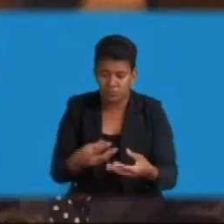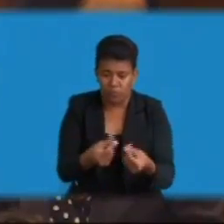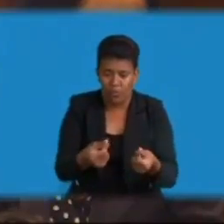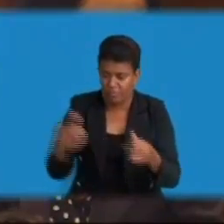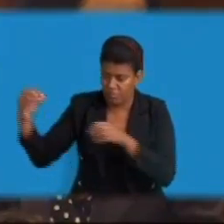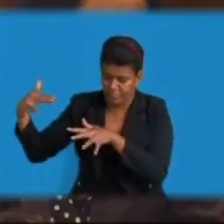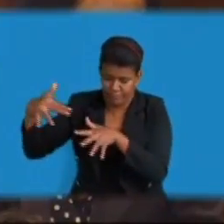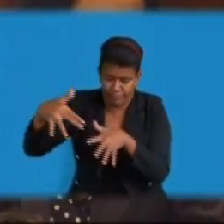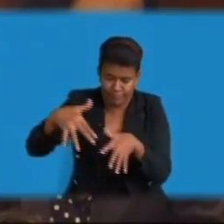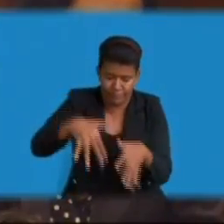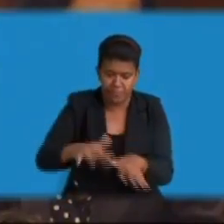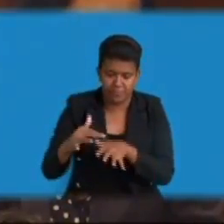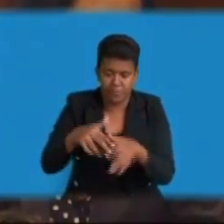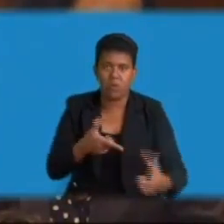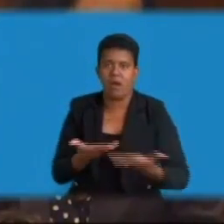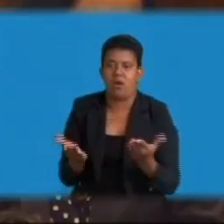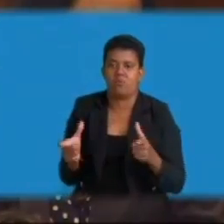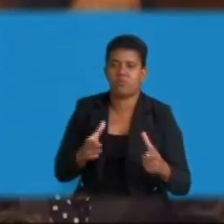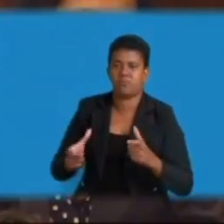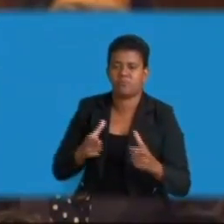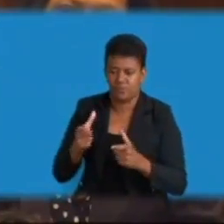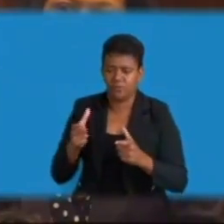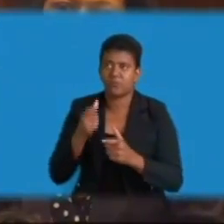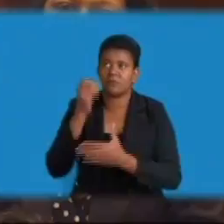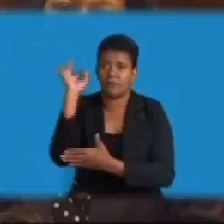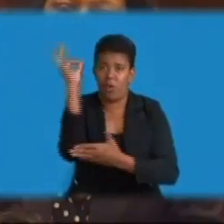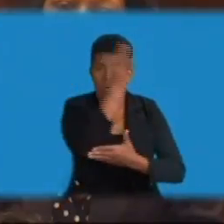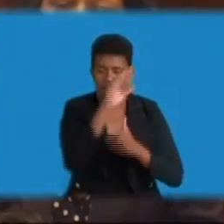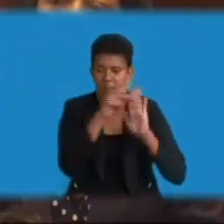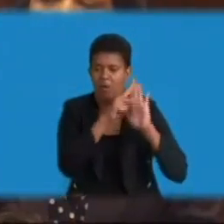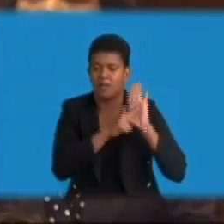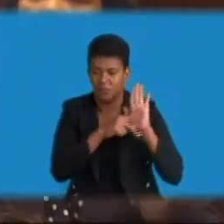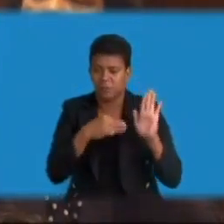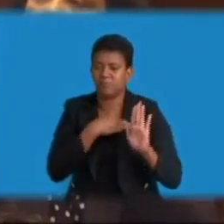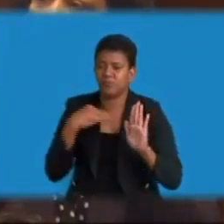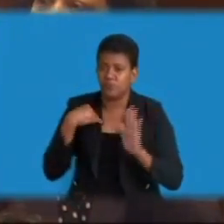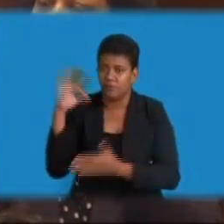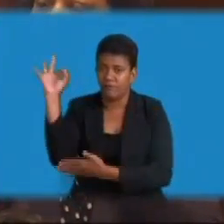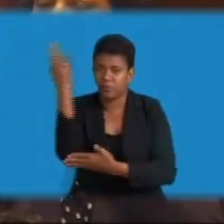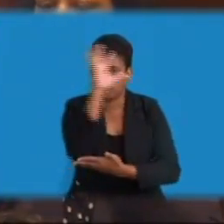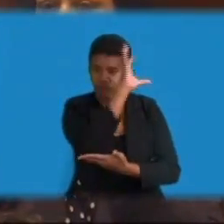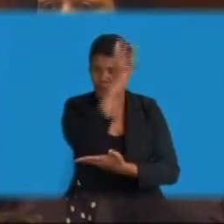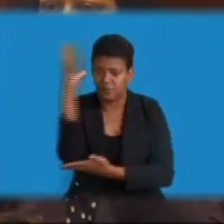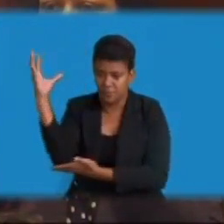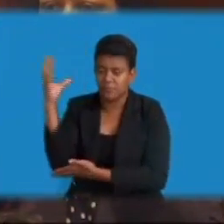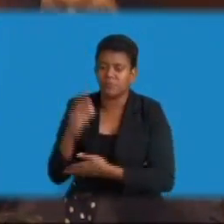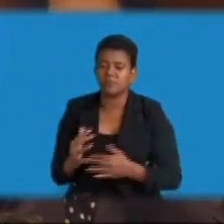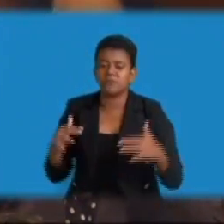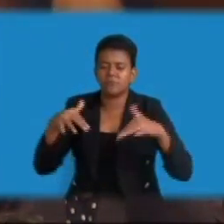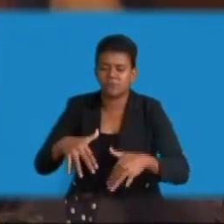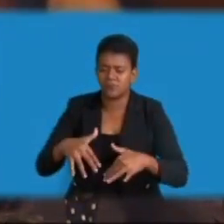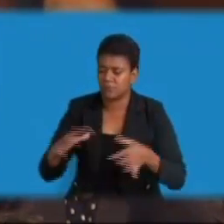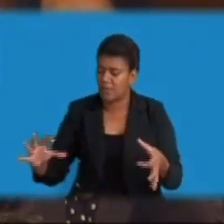on mangroves, Fiji forest policy and the role of the Ministry of Forests, the linking of mangroves management to the environmental impact